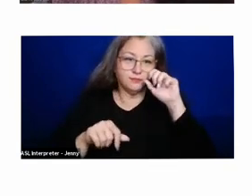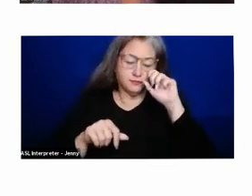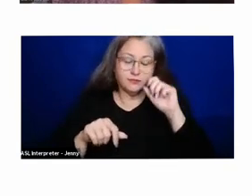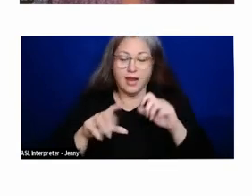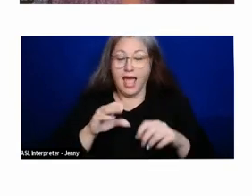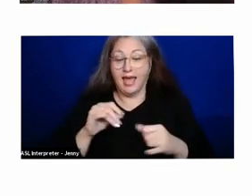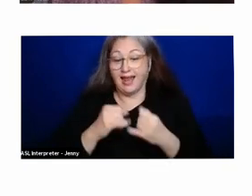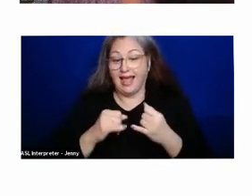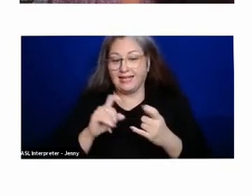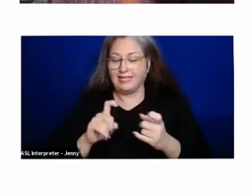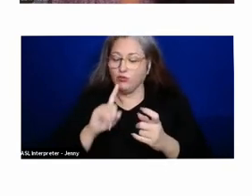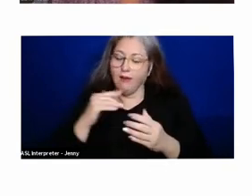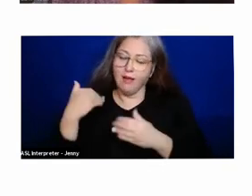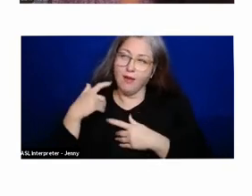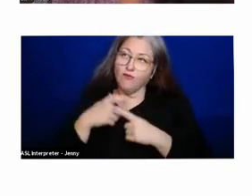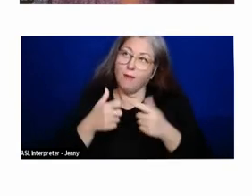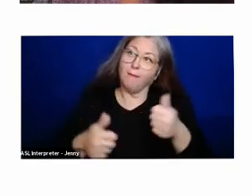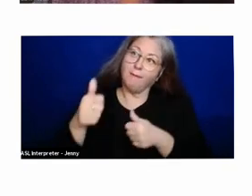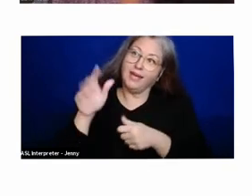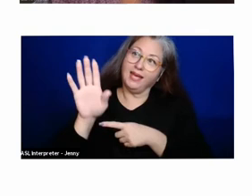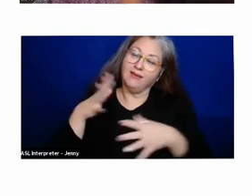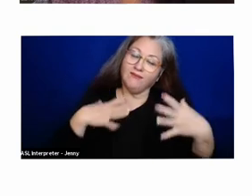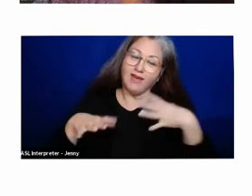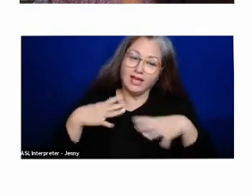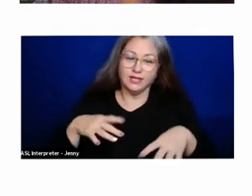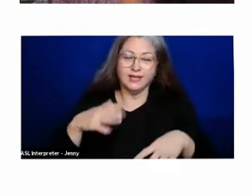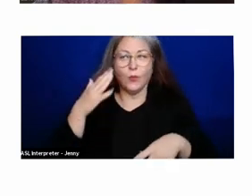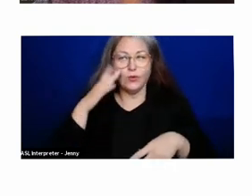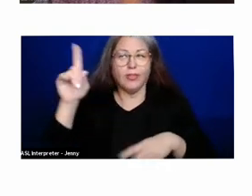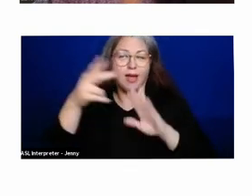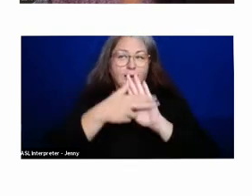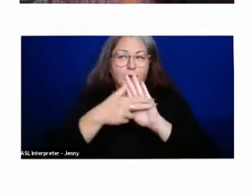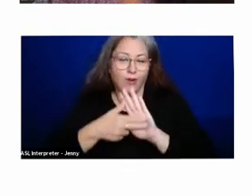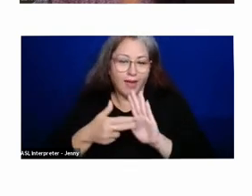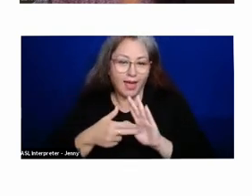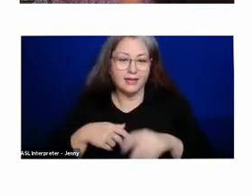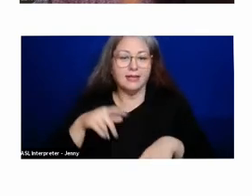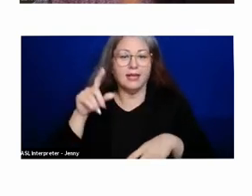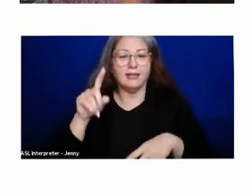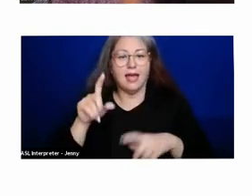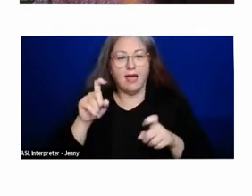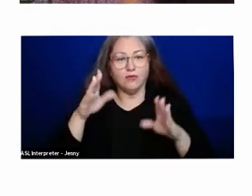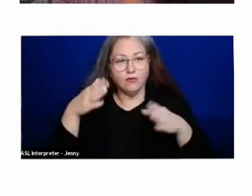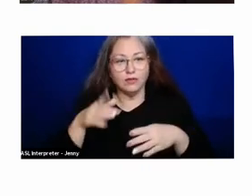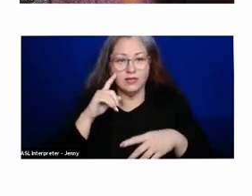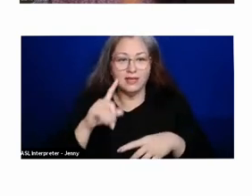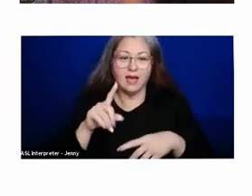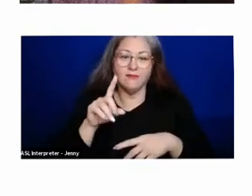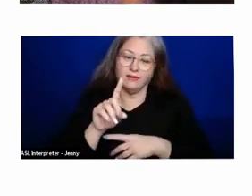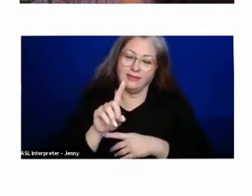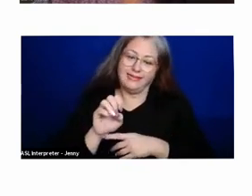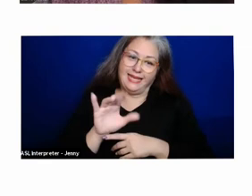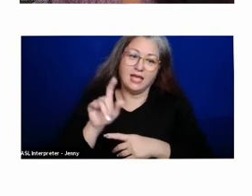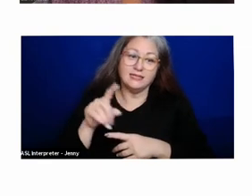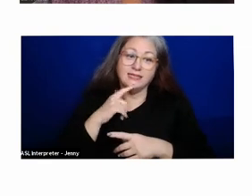accountability from big fashion. These brands, we all know who they are, have debts to pay, and they have apologies to offer.